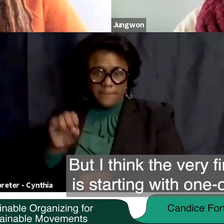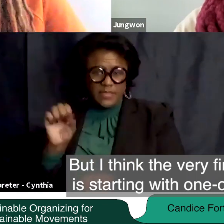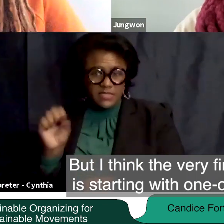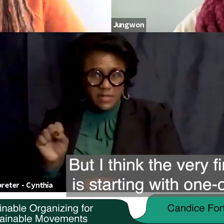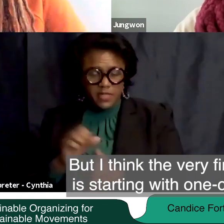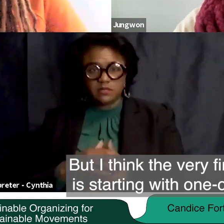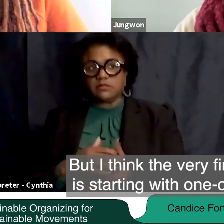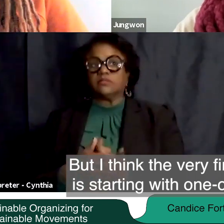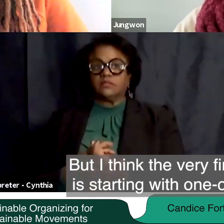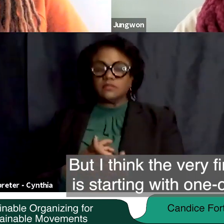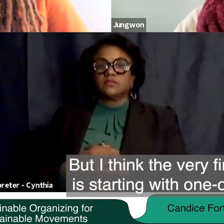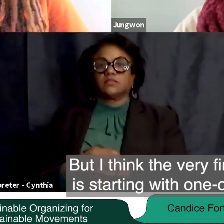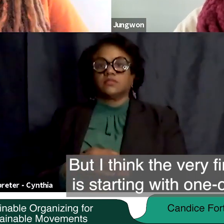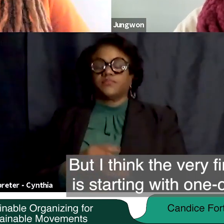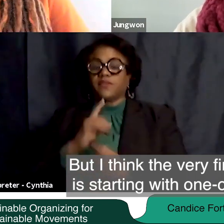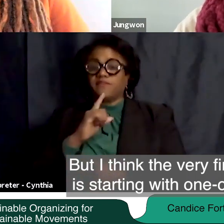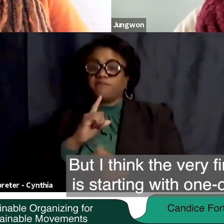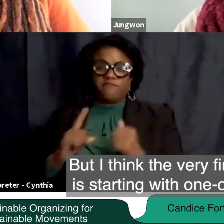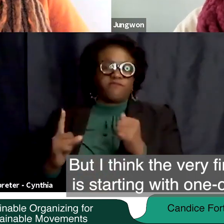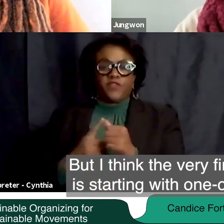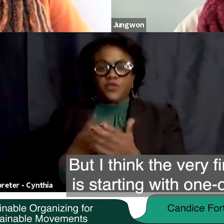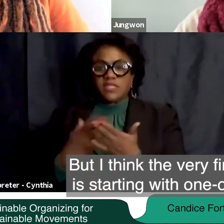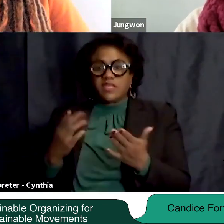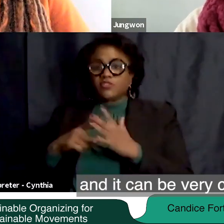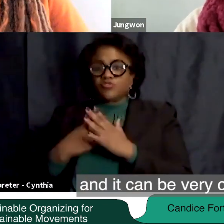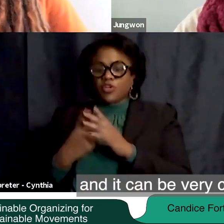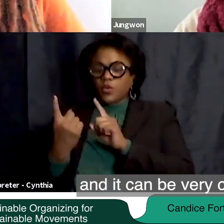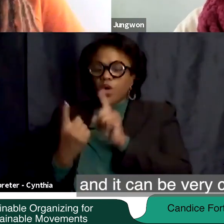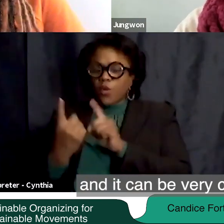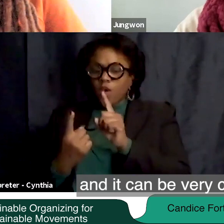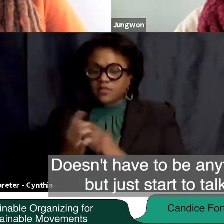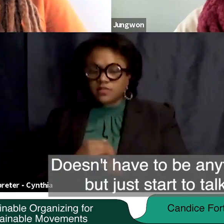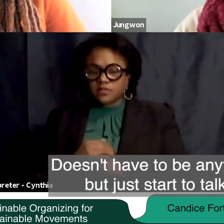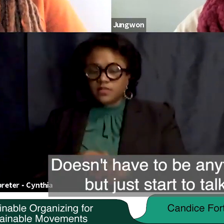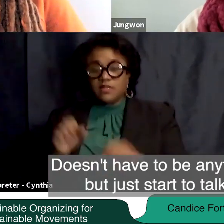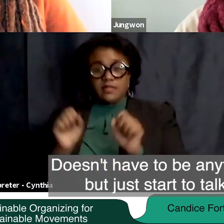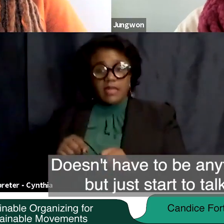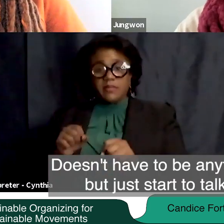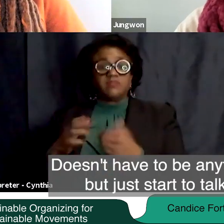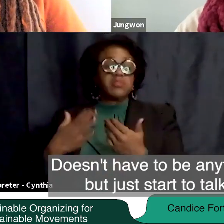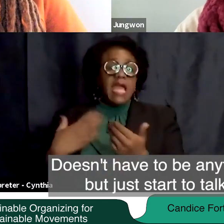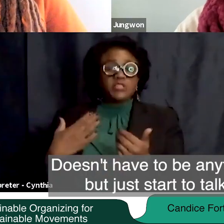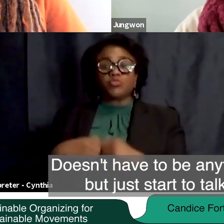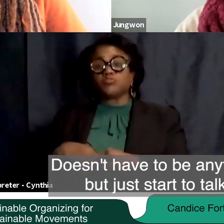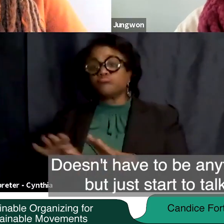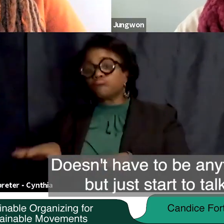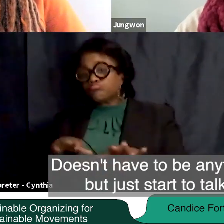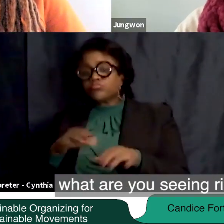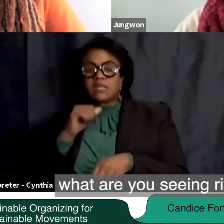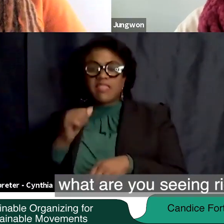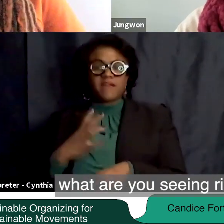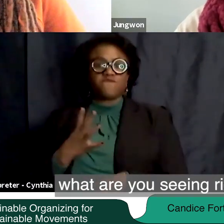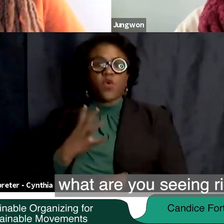but I think the very first thing is starting with one-on-ones. And it can be very casual, doesn't have to be anything else, but just start to talk,